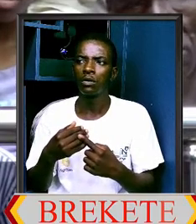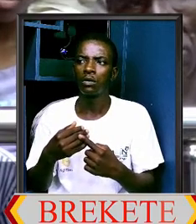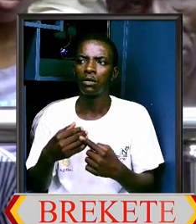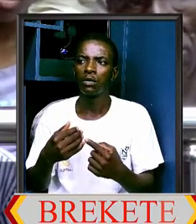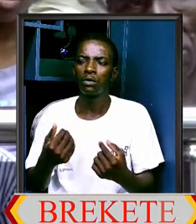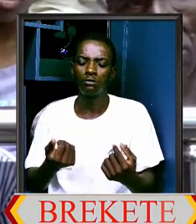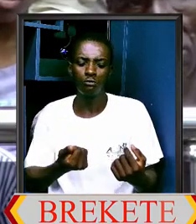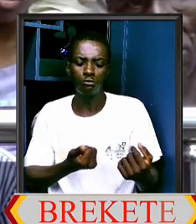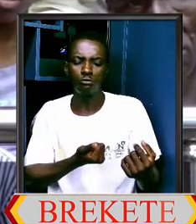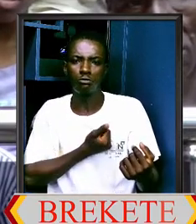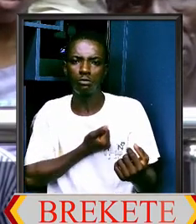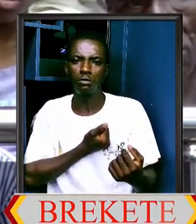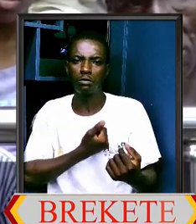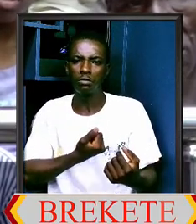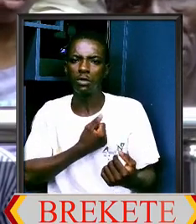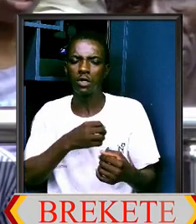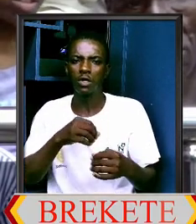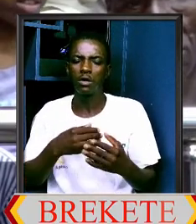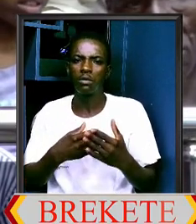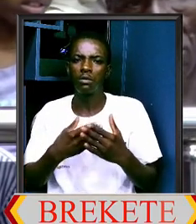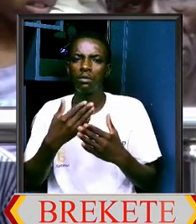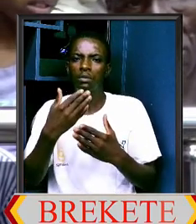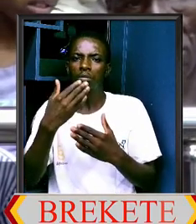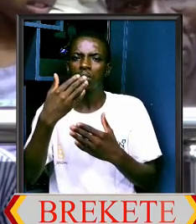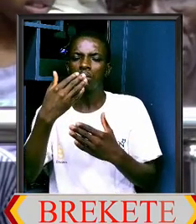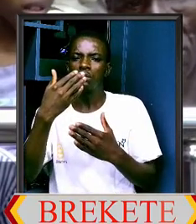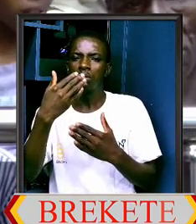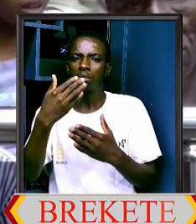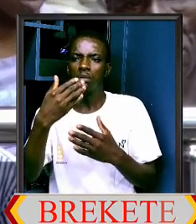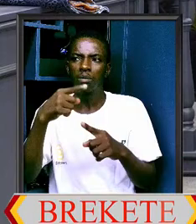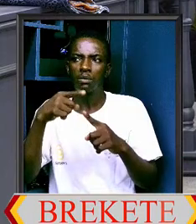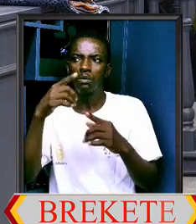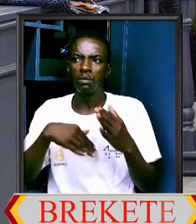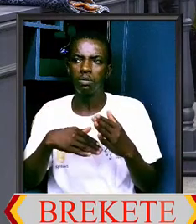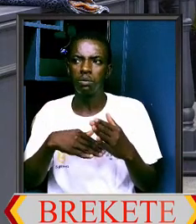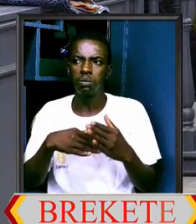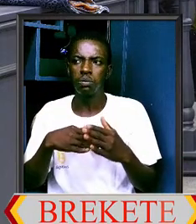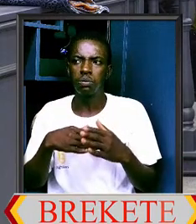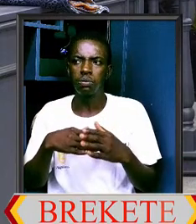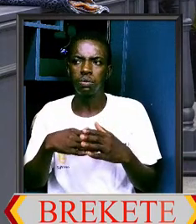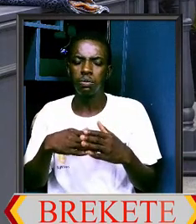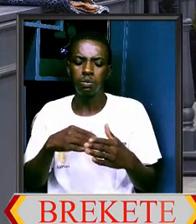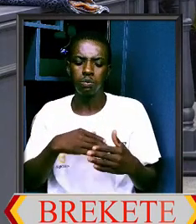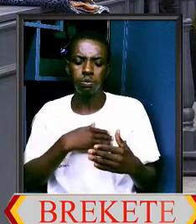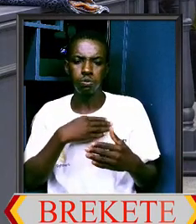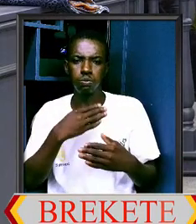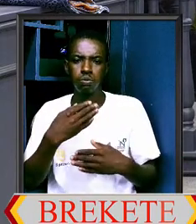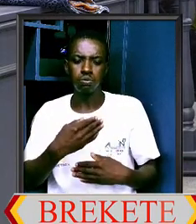in. My chest, my face, everywhere my heart to me.